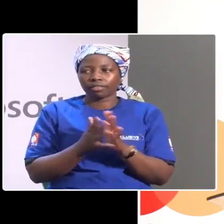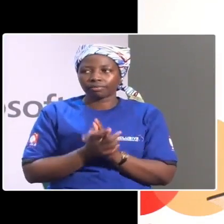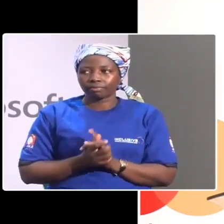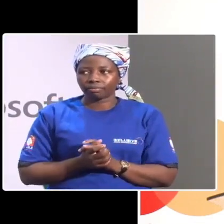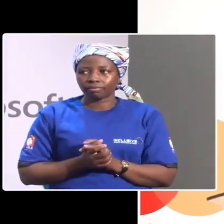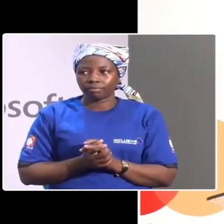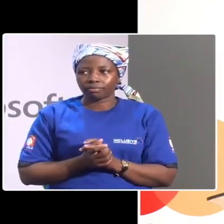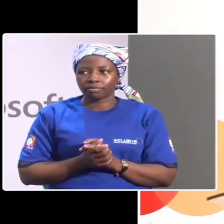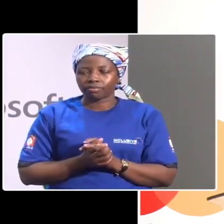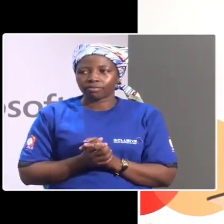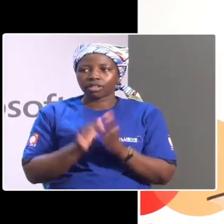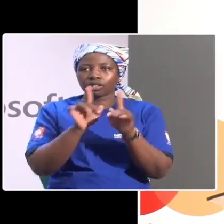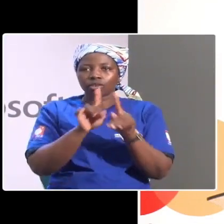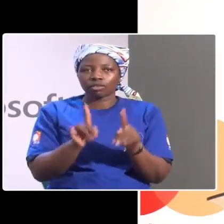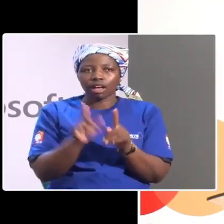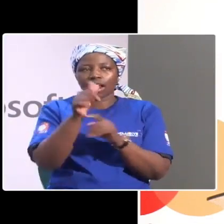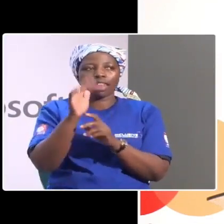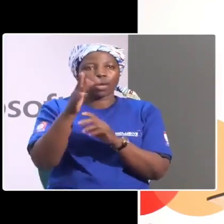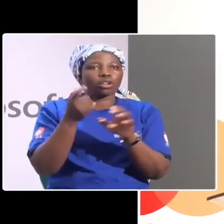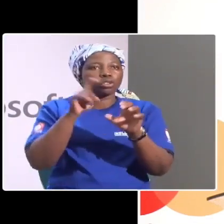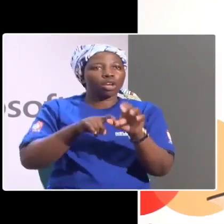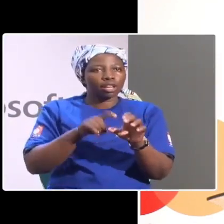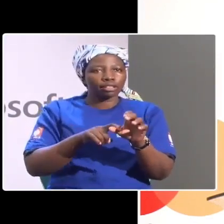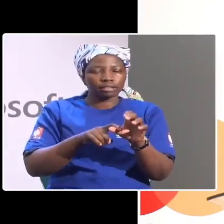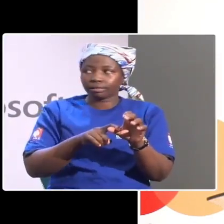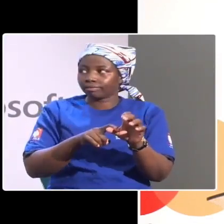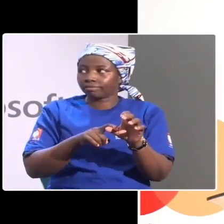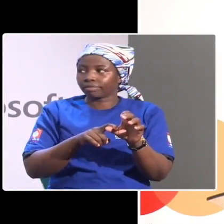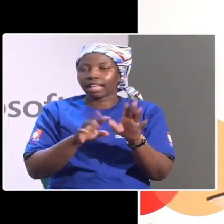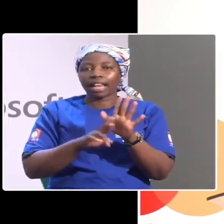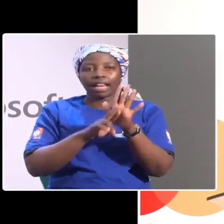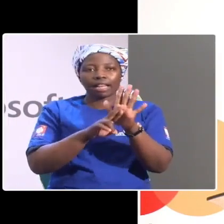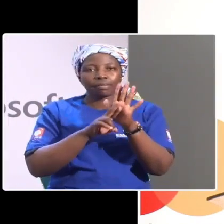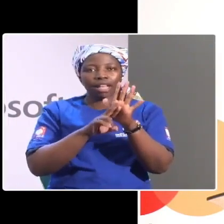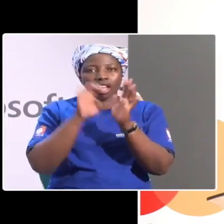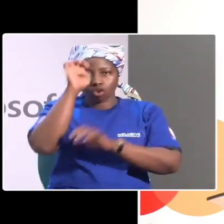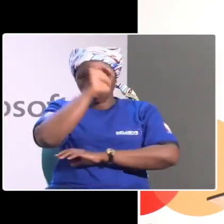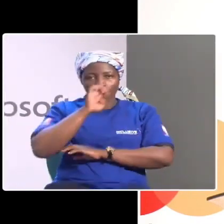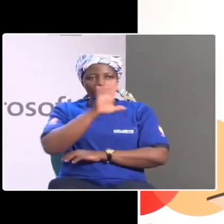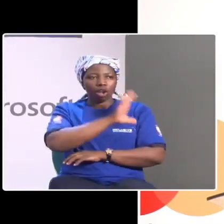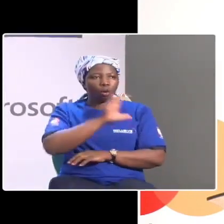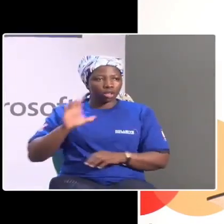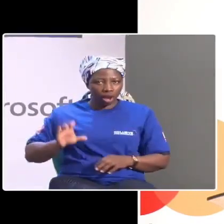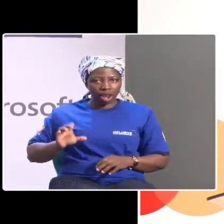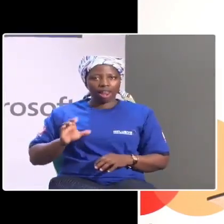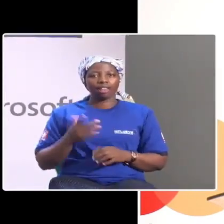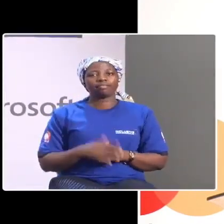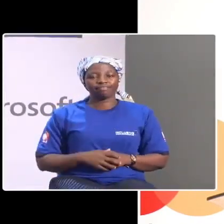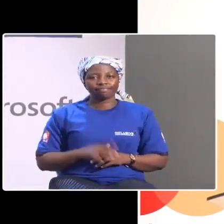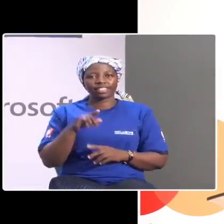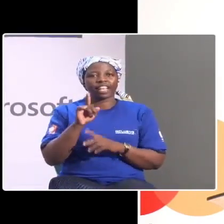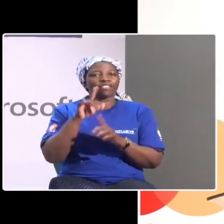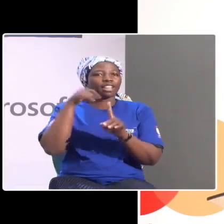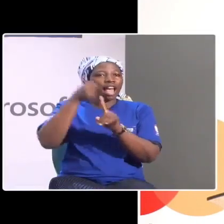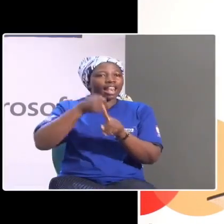Immaculada Plasencia will be joining us virtually, representing the European Commission, and he is a passionate